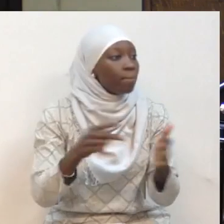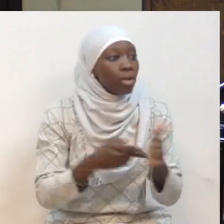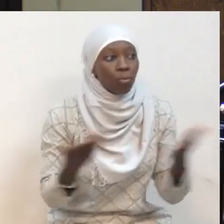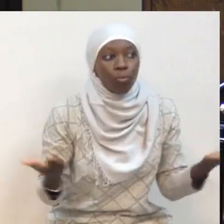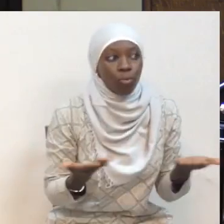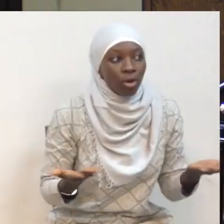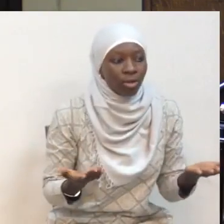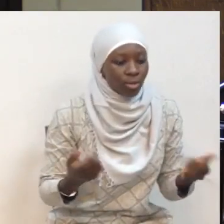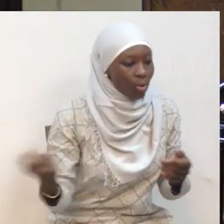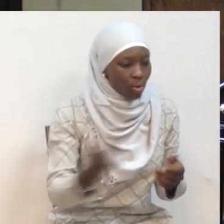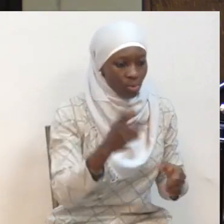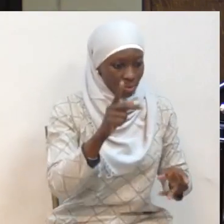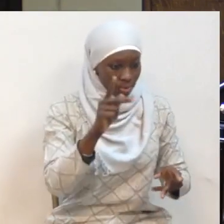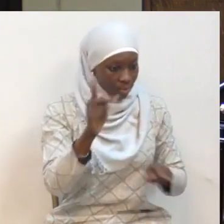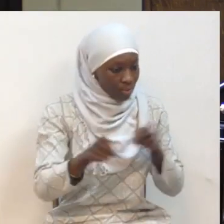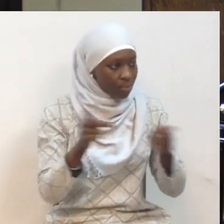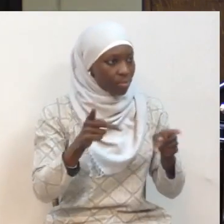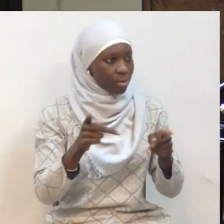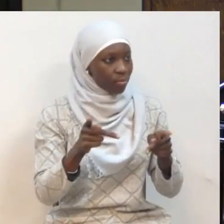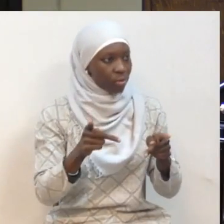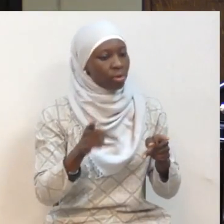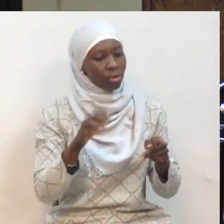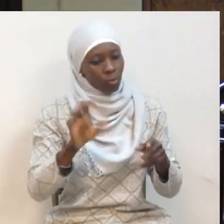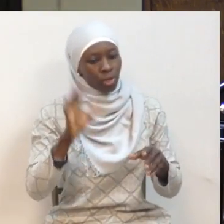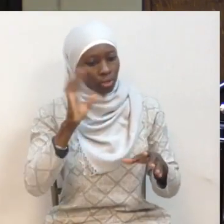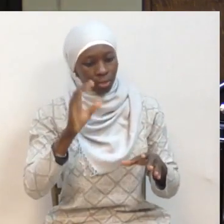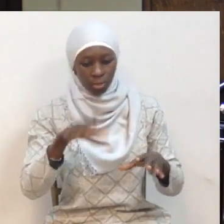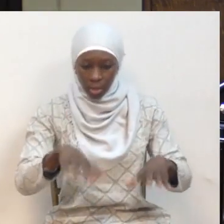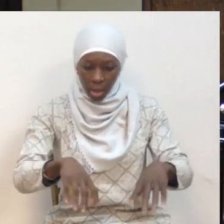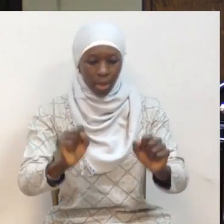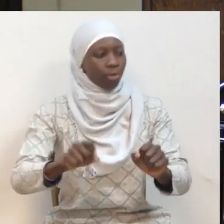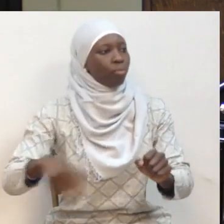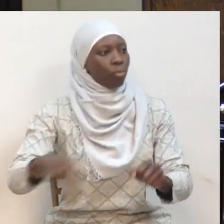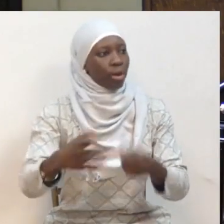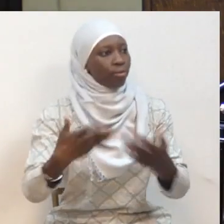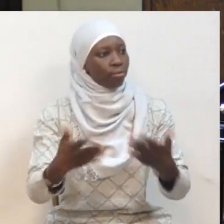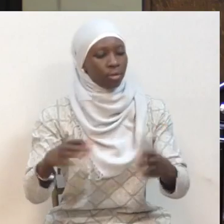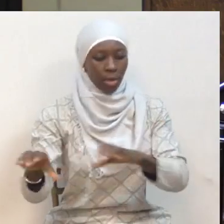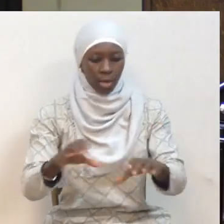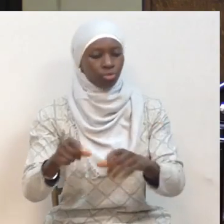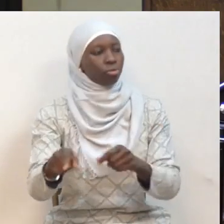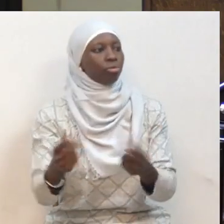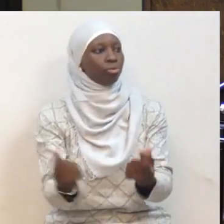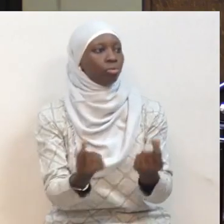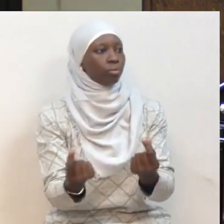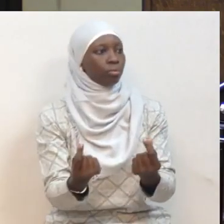to follow Allah and to follow the sunnah of the Prophet sallallahu alayhi wa sallam.